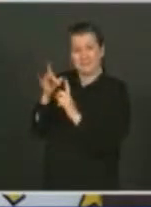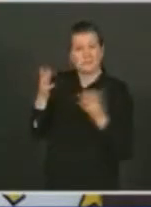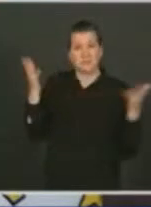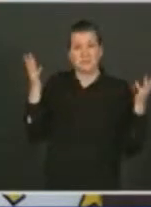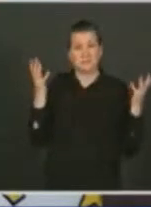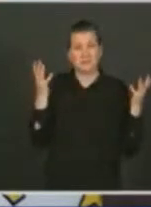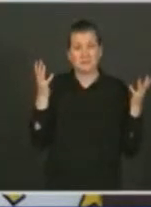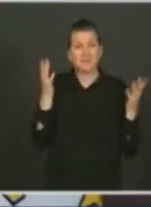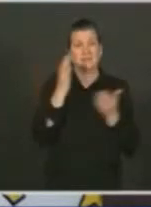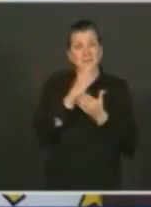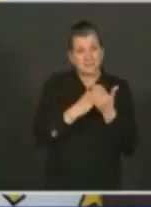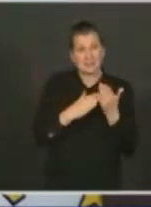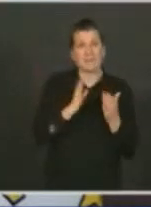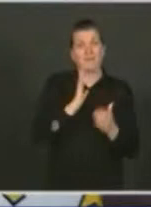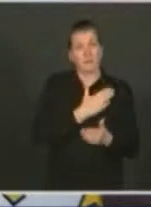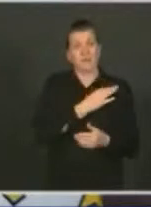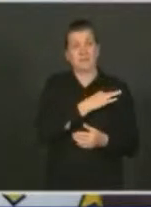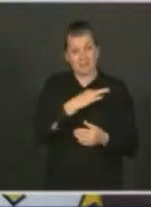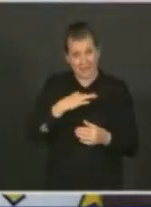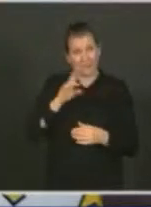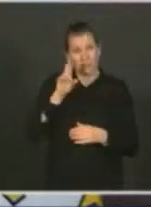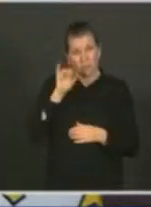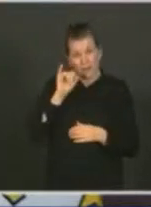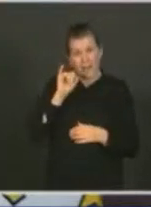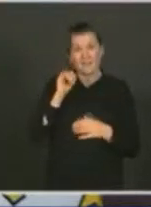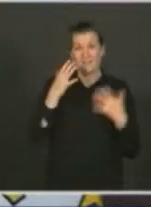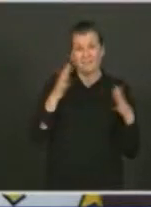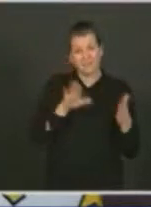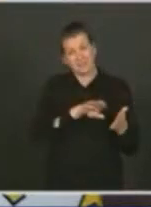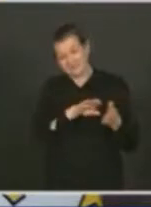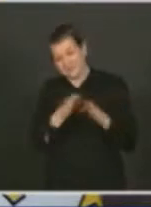have died from it, both here, across the state, and across the nation.